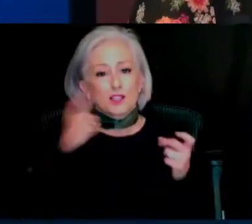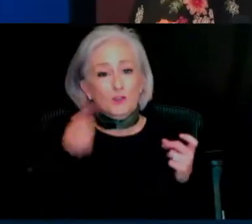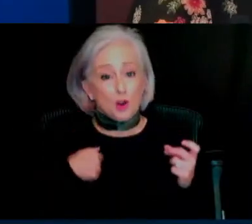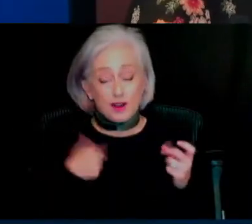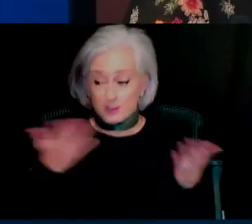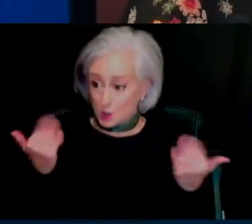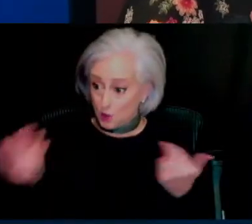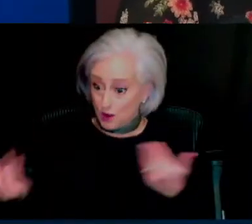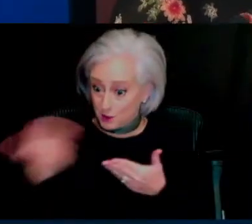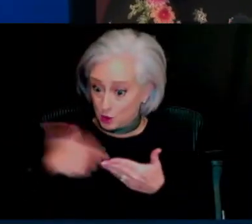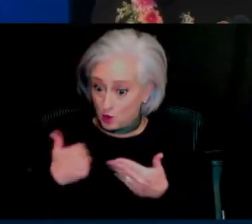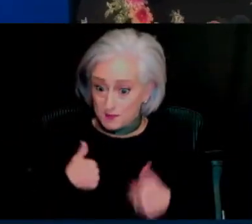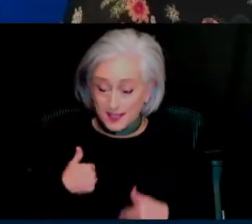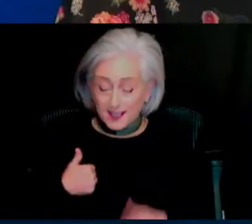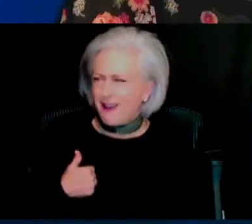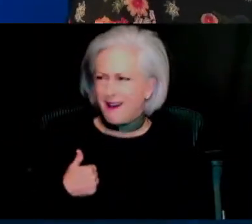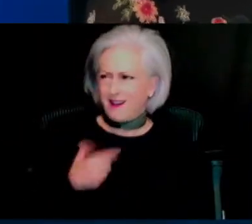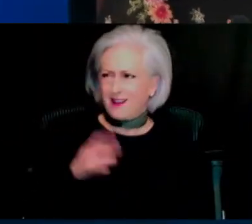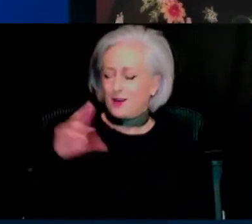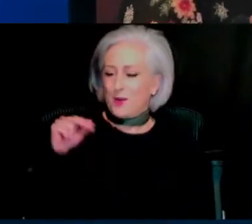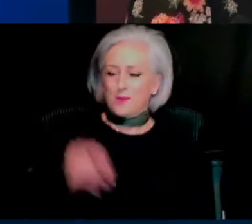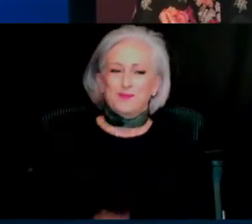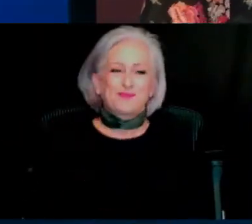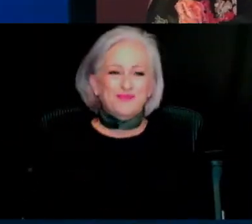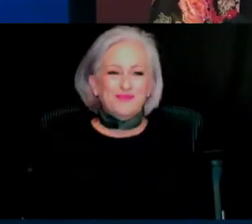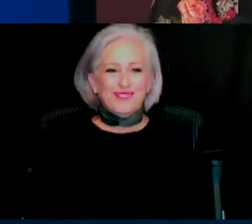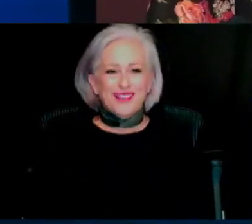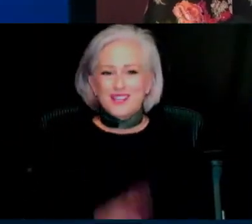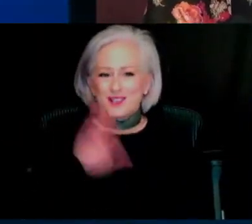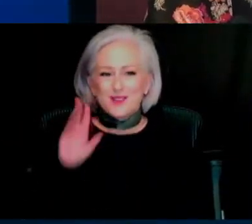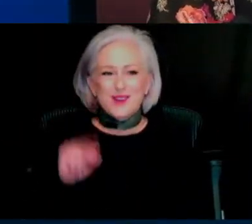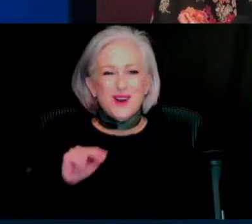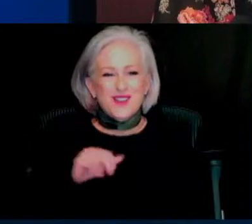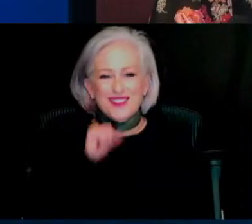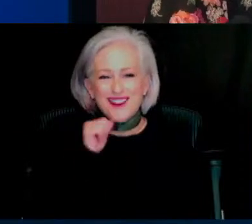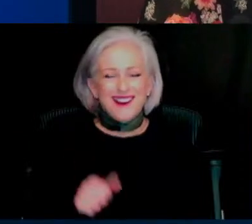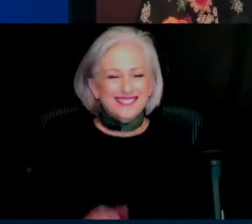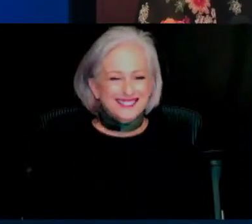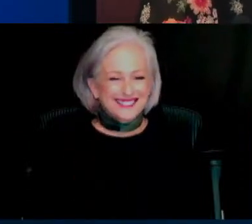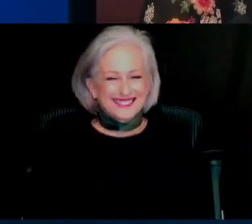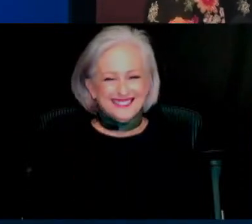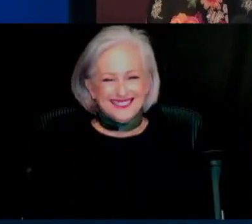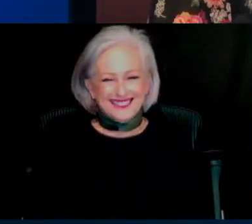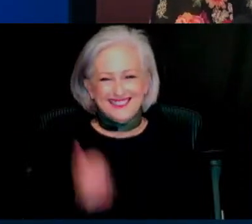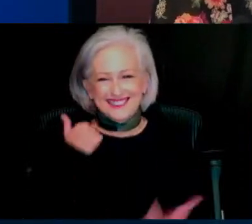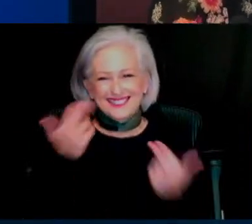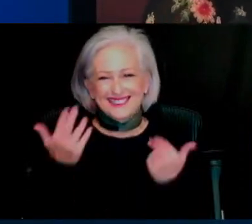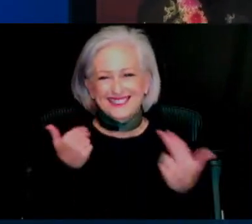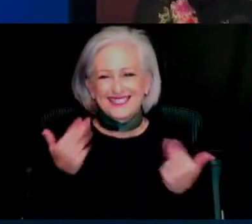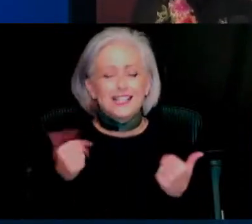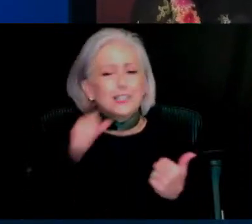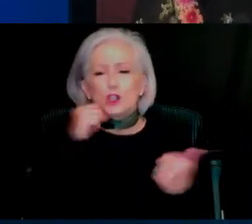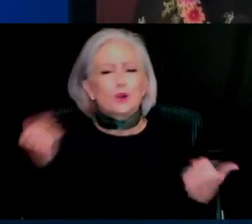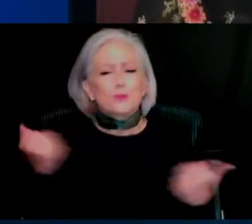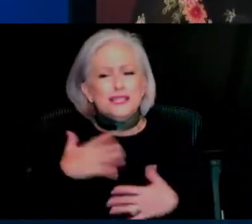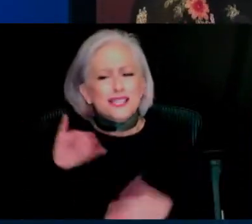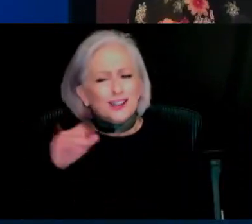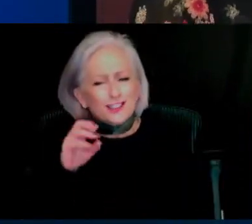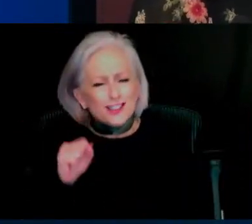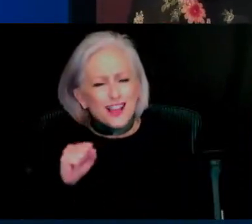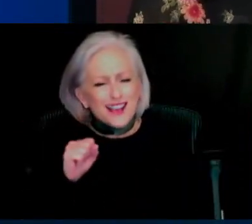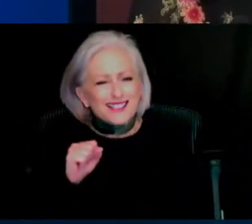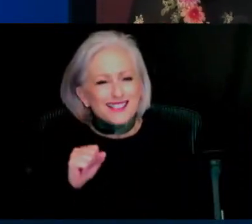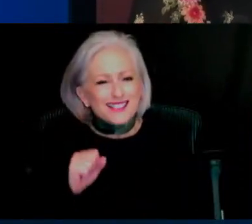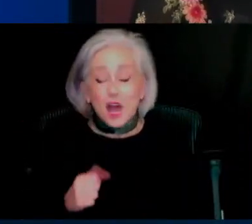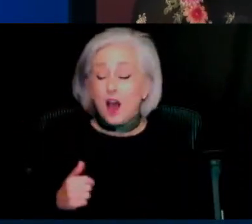Oh, gosh, no. Absolutely not. Gosh, no. Don't be scared, Jess. I'll